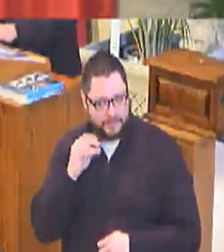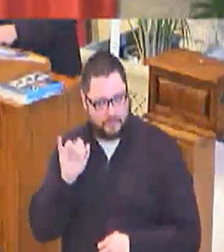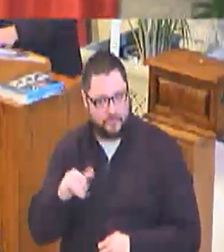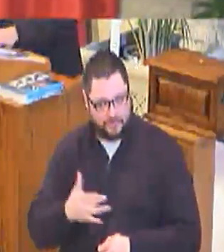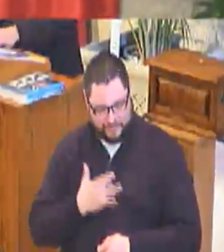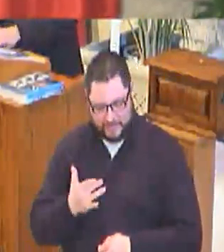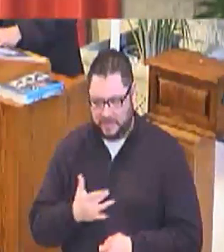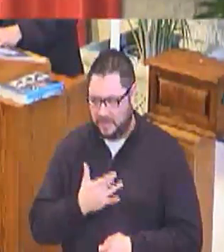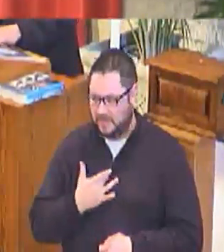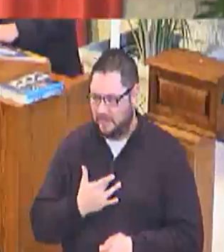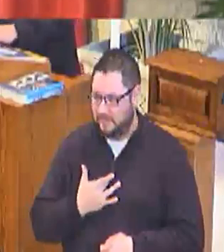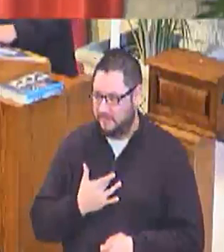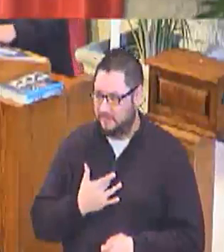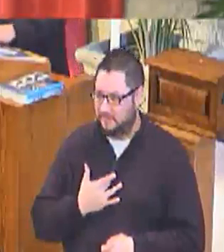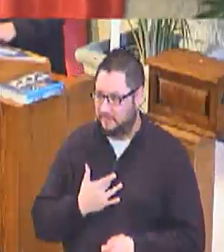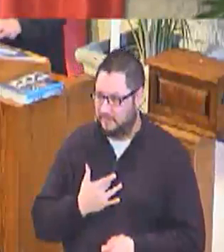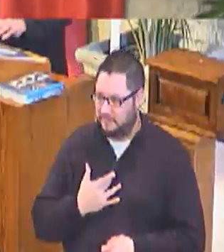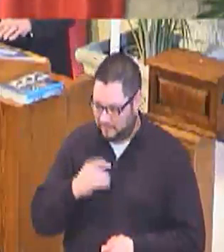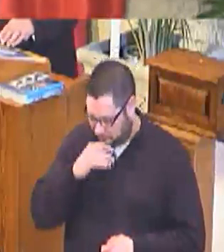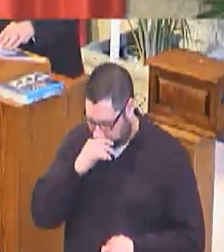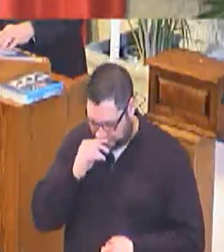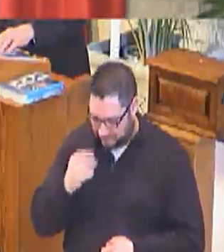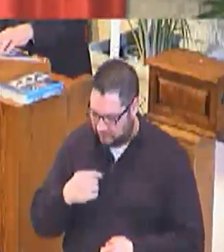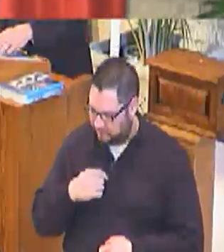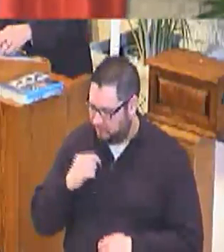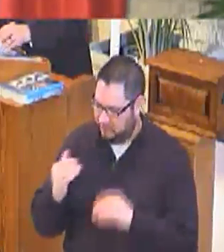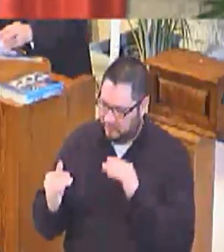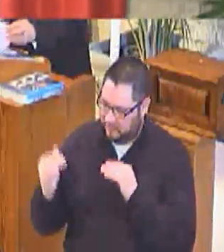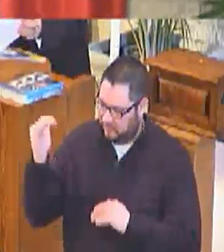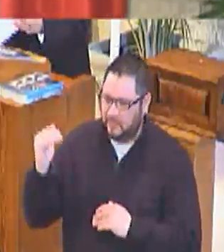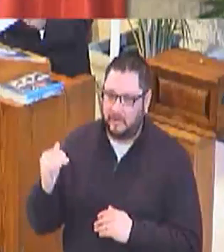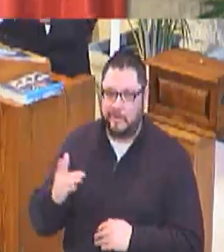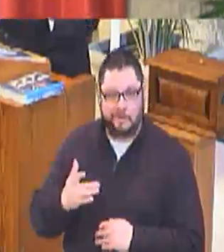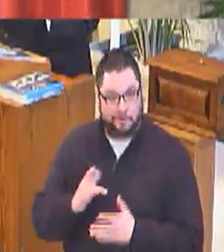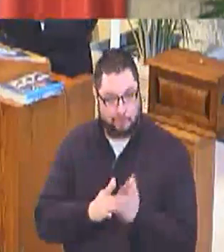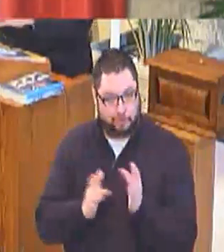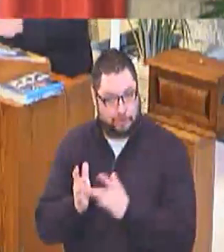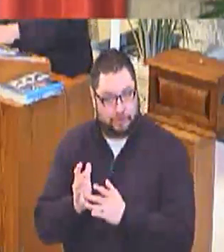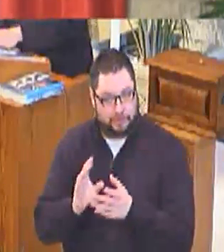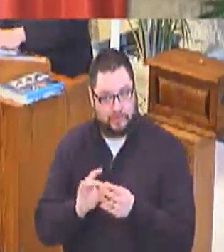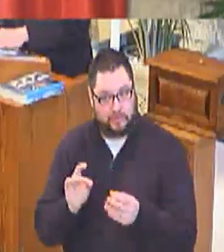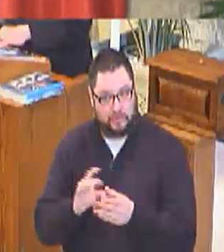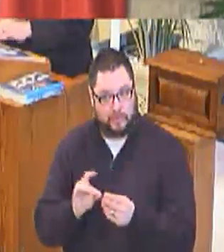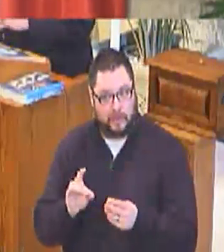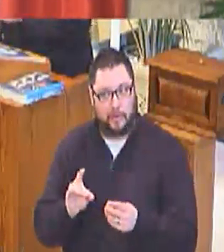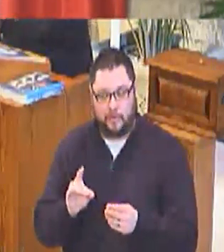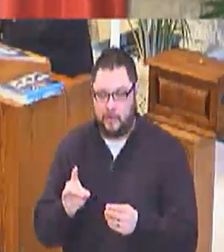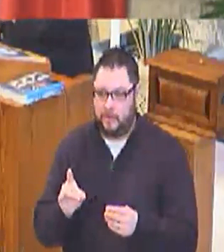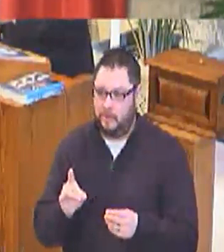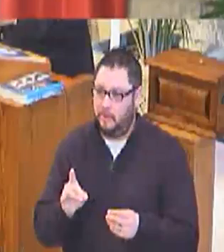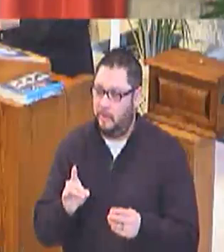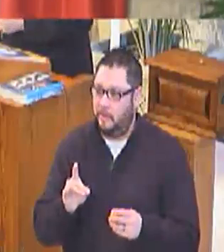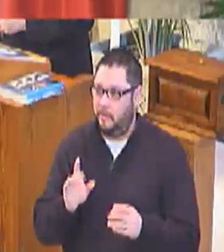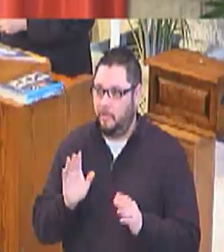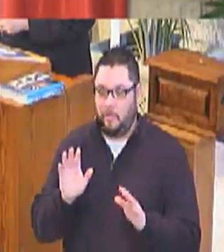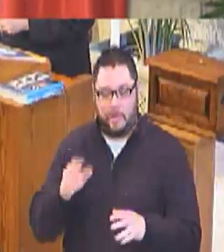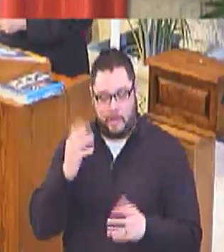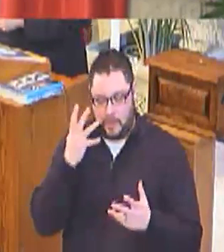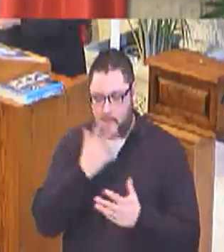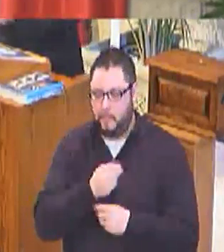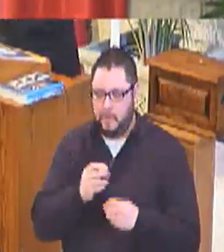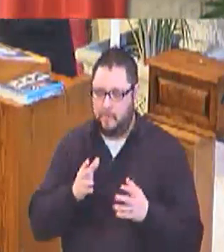those feelings of being inferior. Jesus talked about it in a way that was absolutely